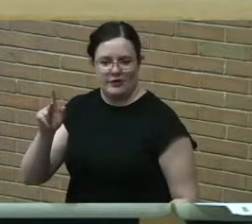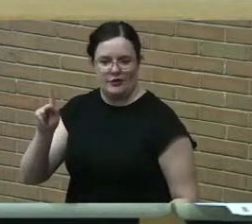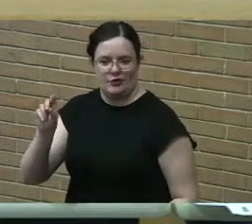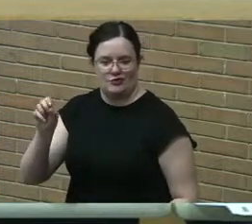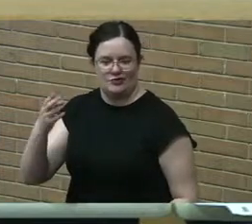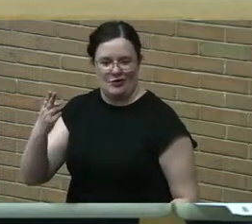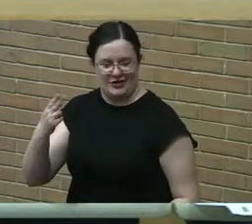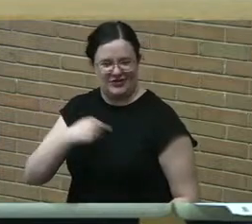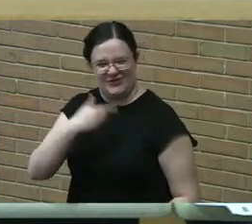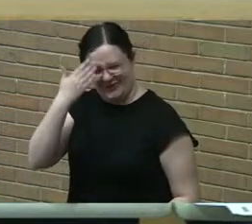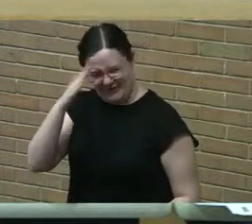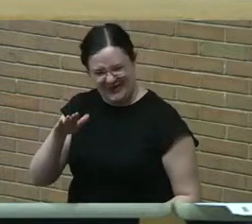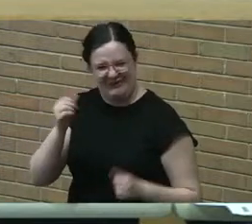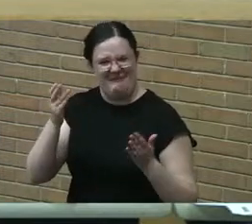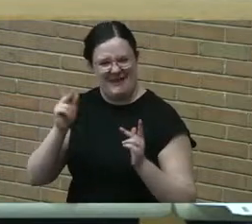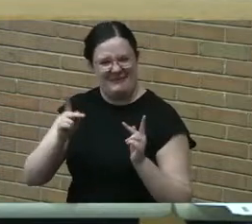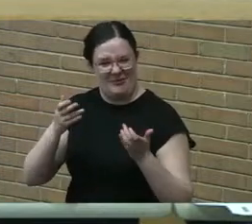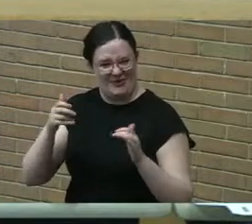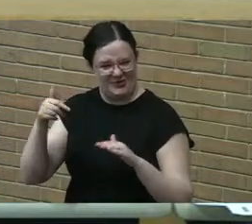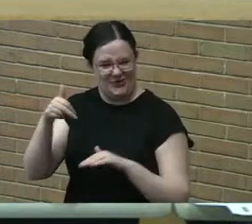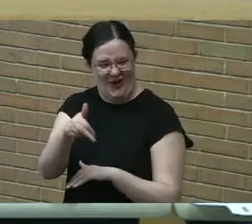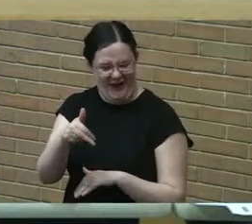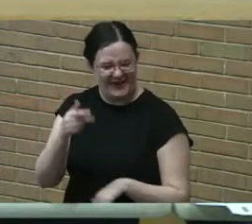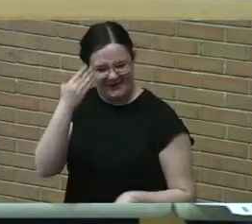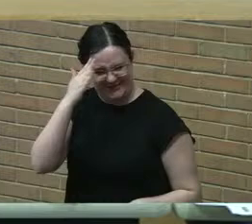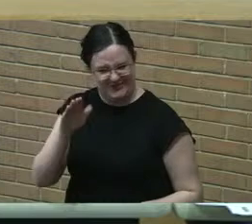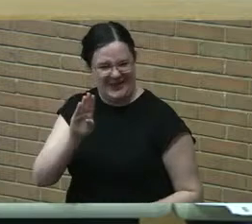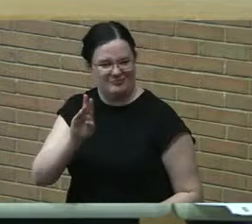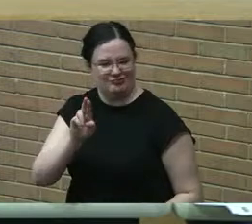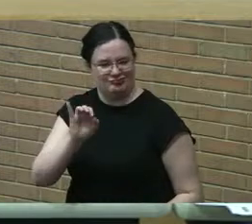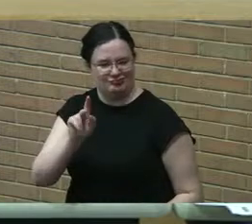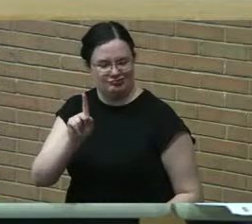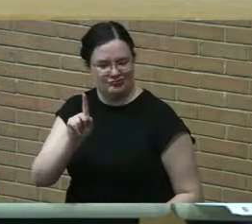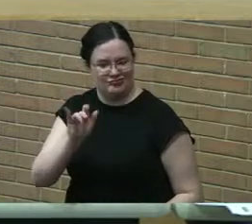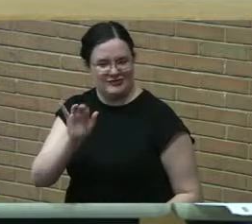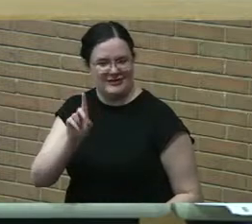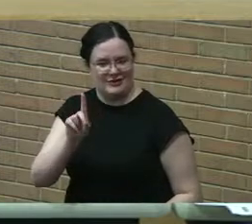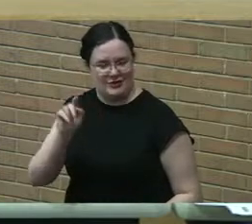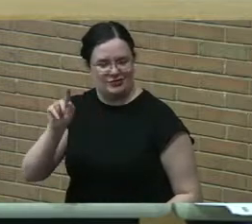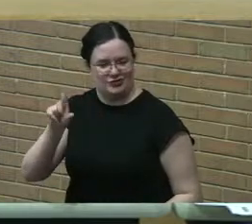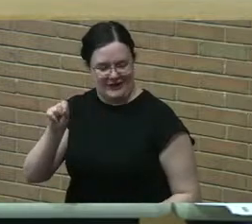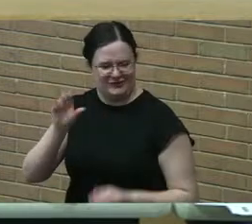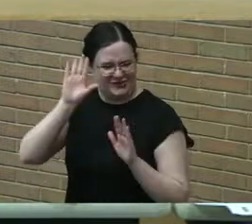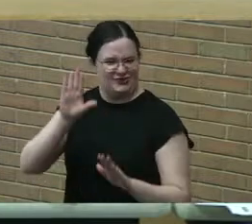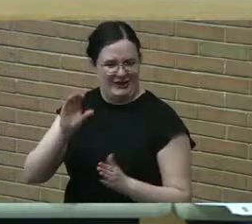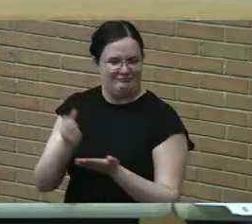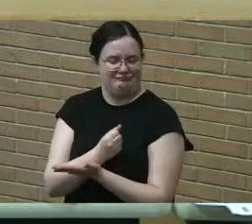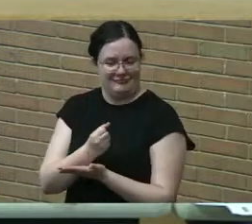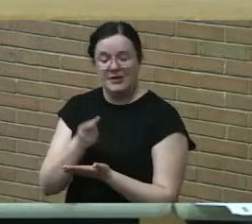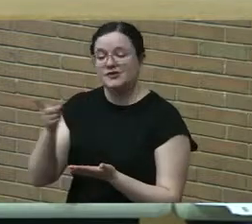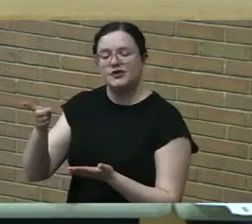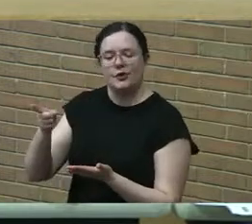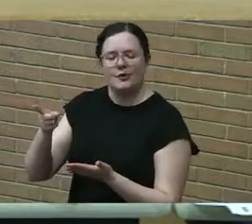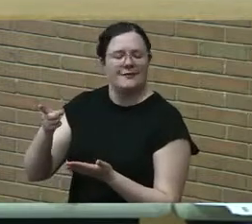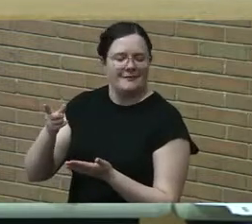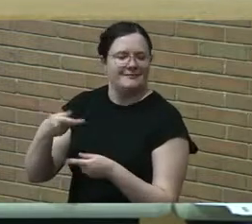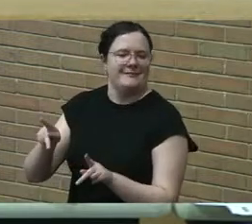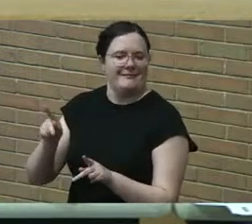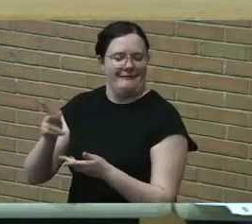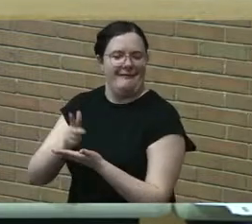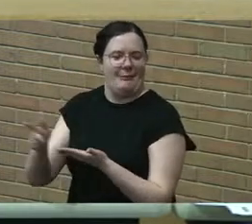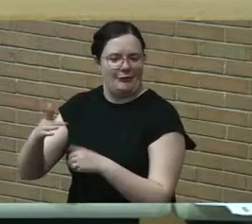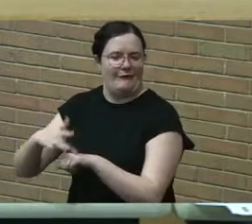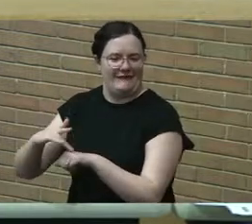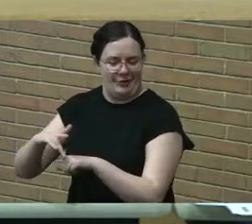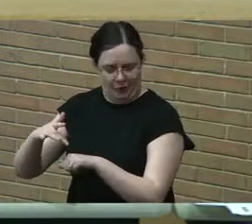the Brickyard Trail is a great way to do it, and they made their lot available for people to park there and then walk across on the Brickyard Trail.